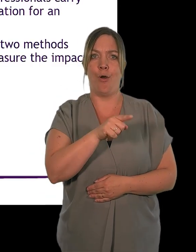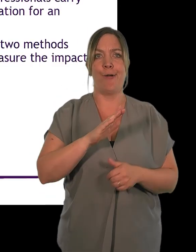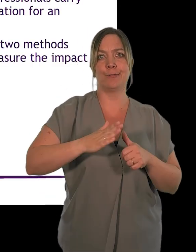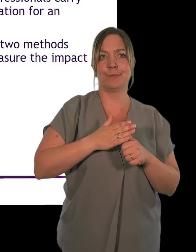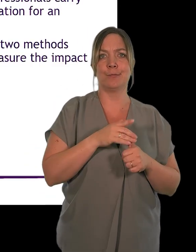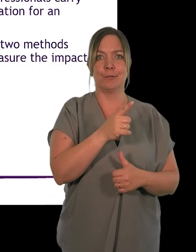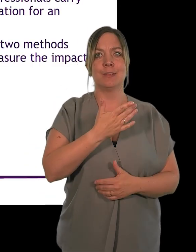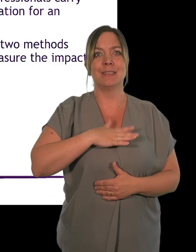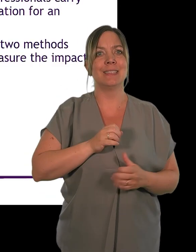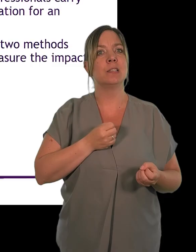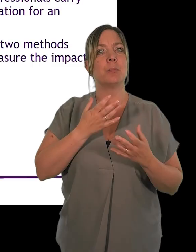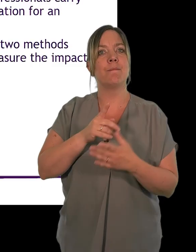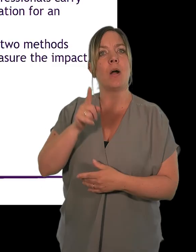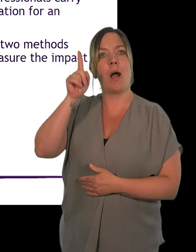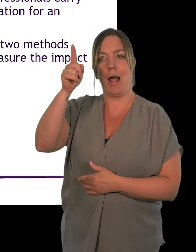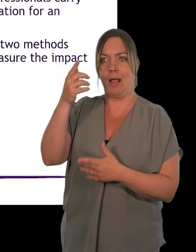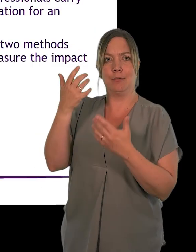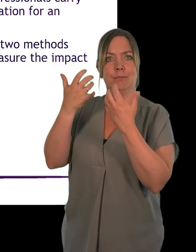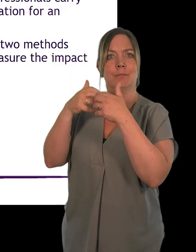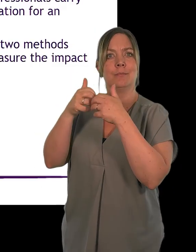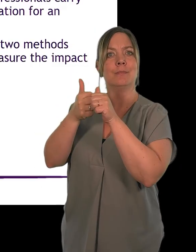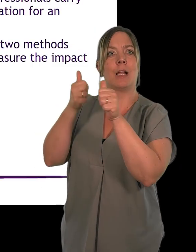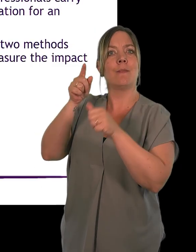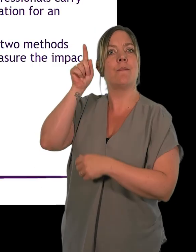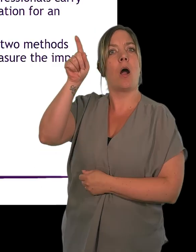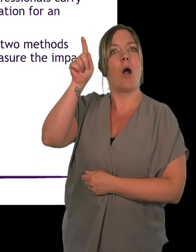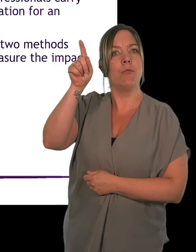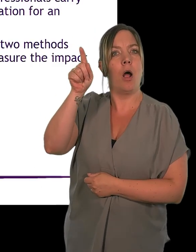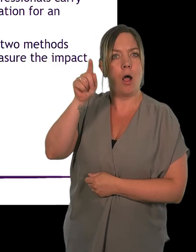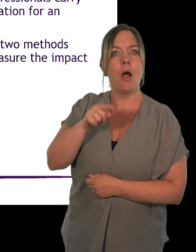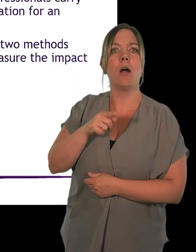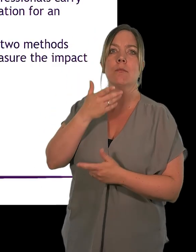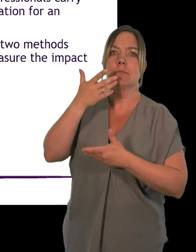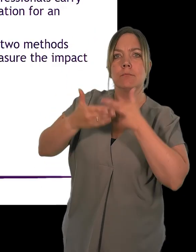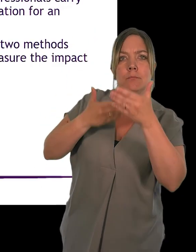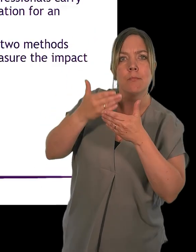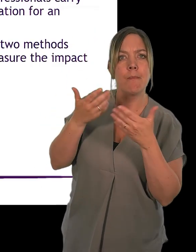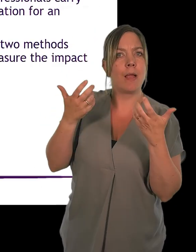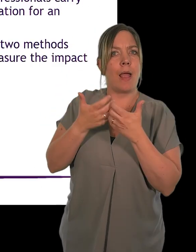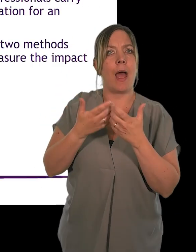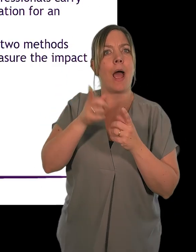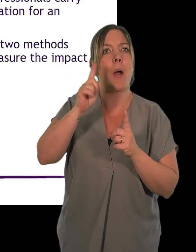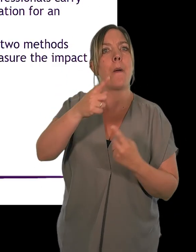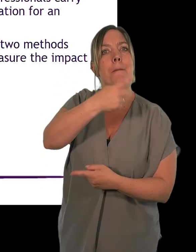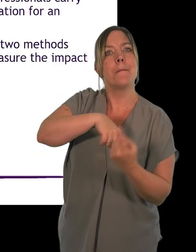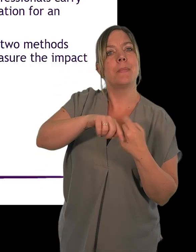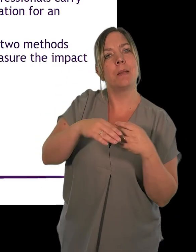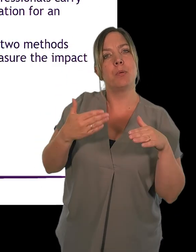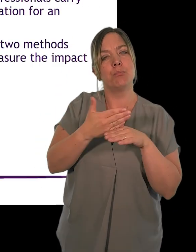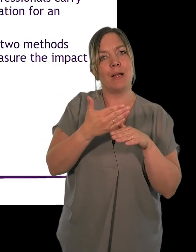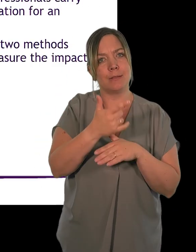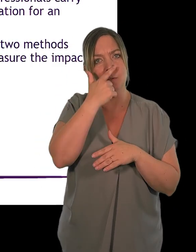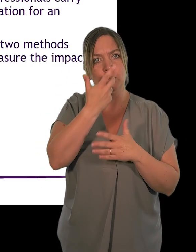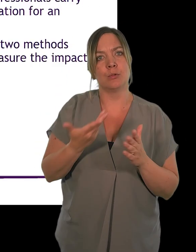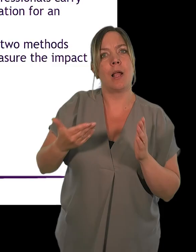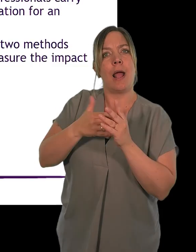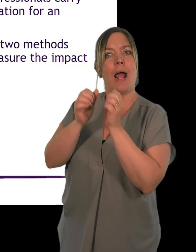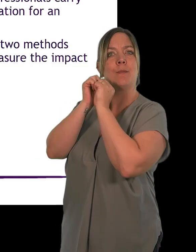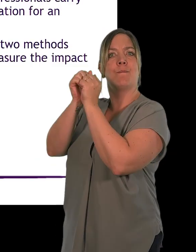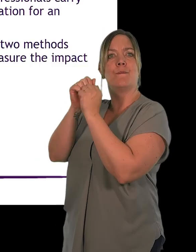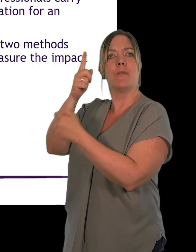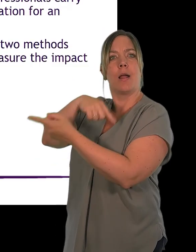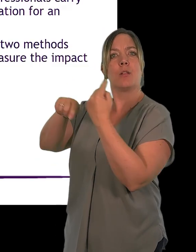Technovara with explanation of how people practices could add value. Let's stop and think about the role that